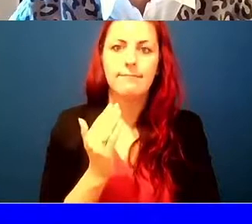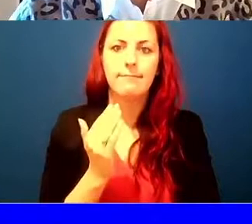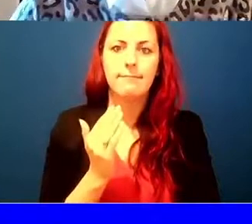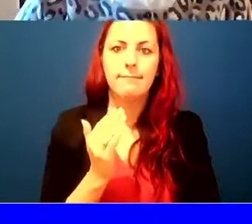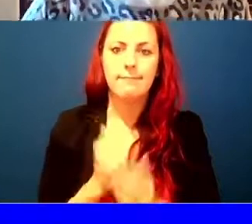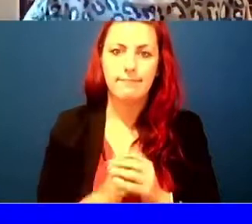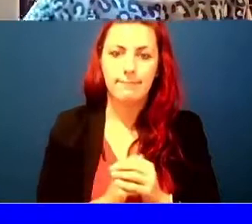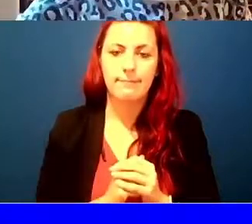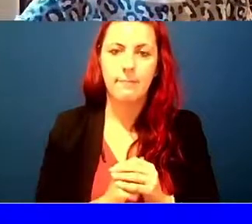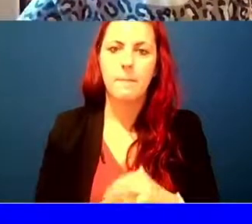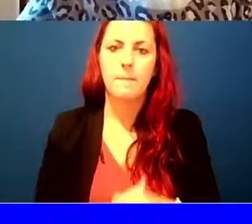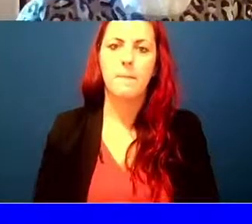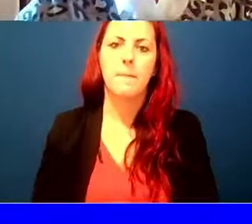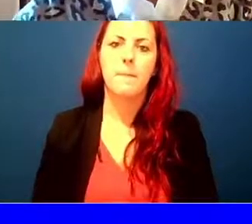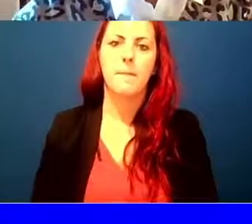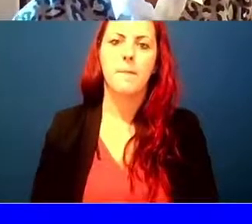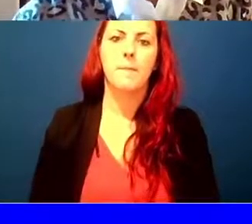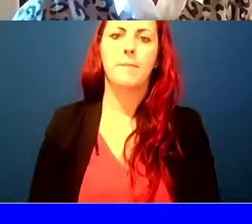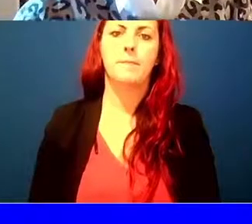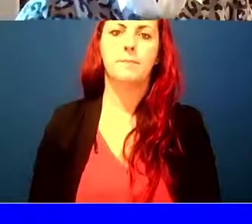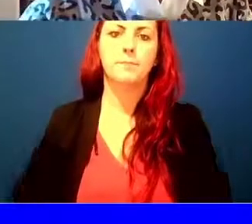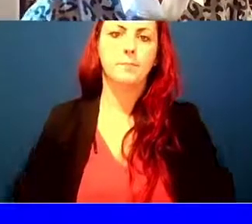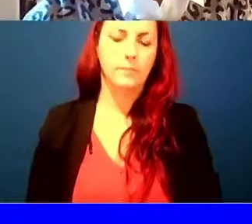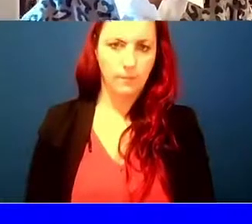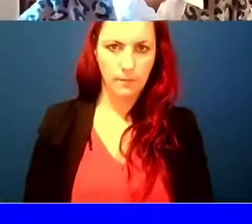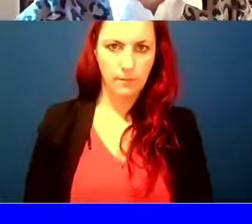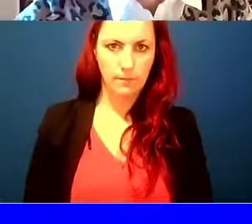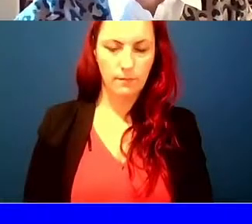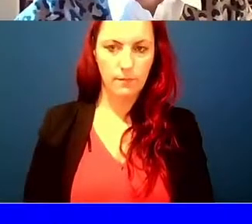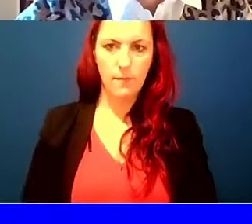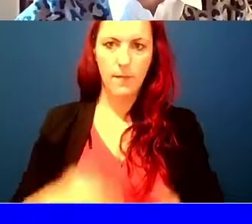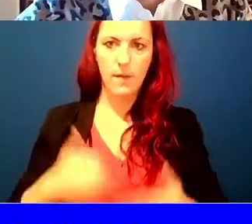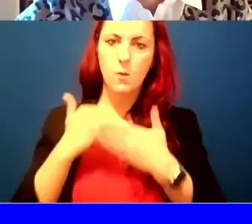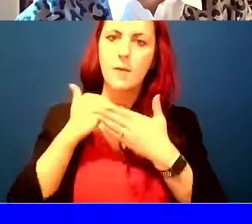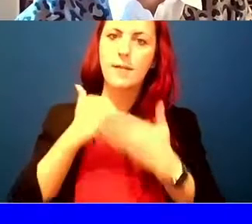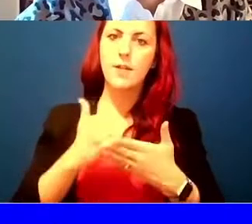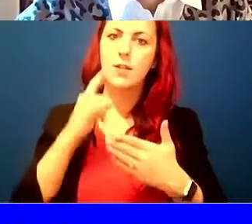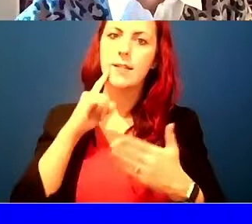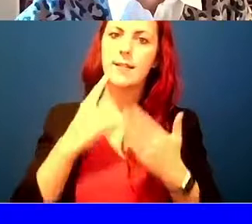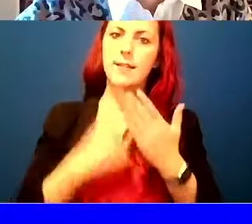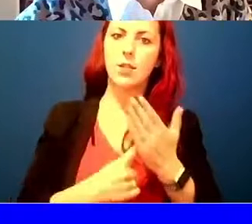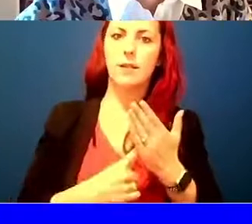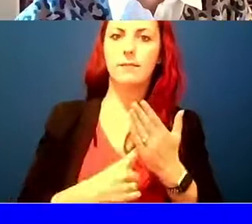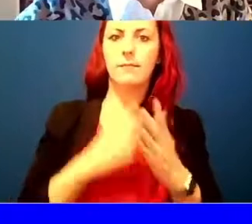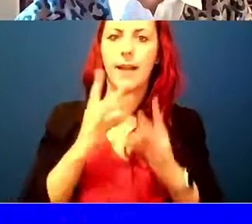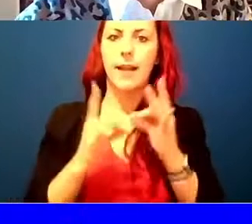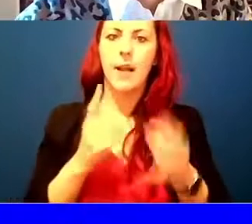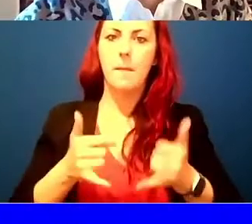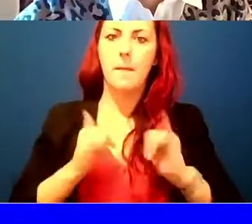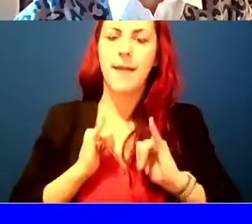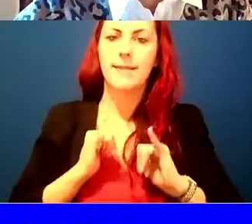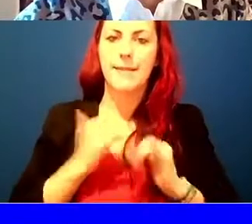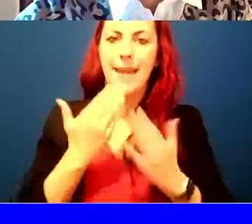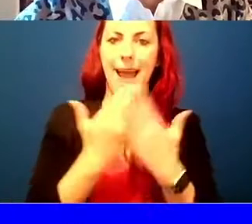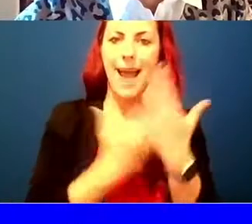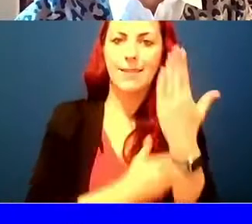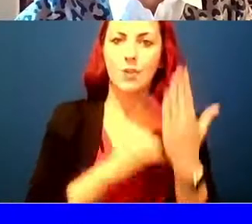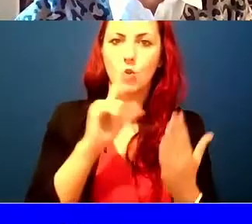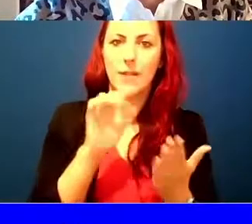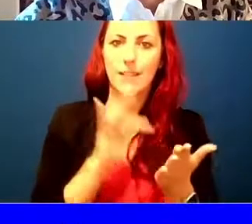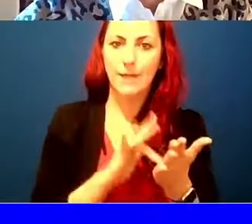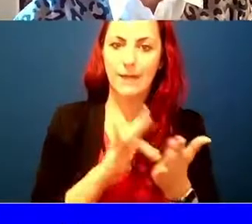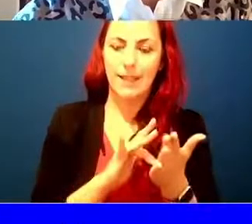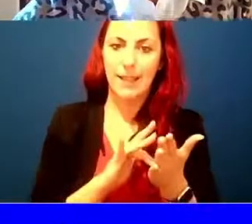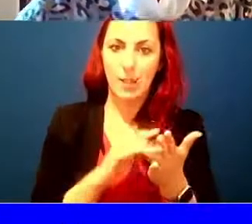Yeah. So the Assisted Decision-Making Capacity Act of 2015 is what we're looking at. And